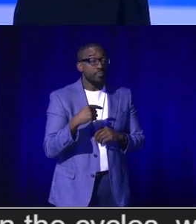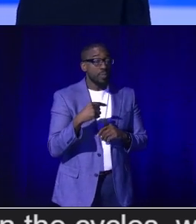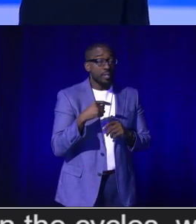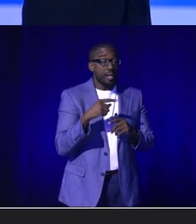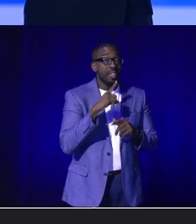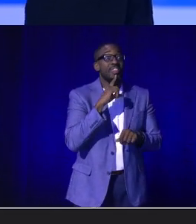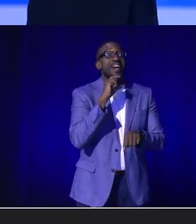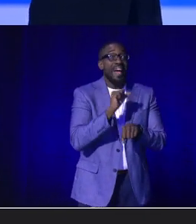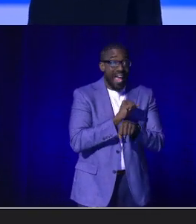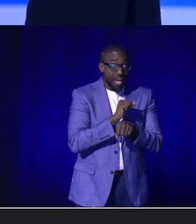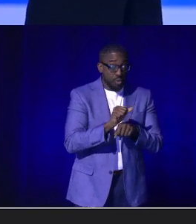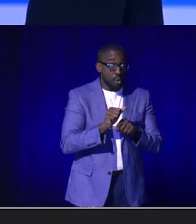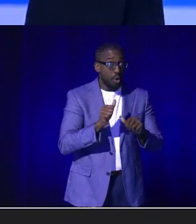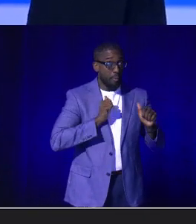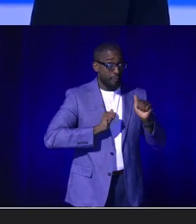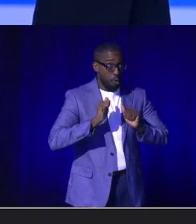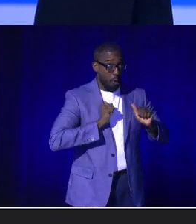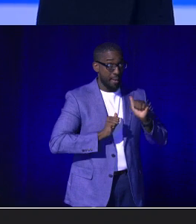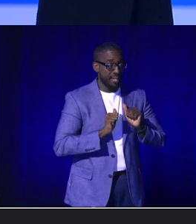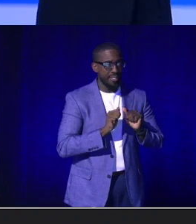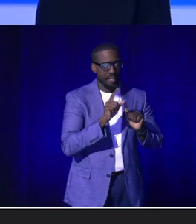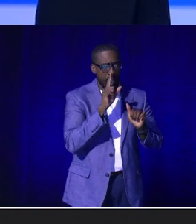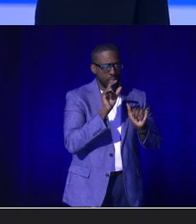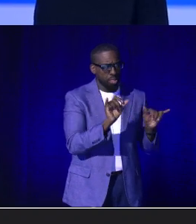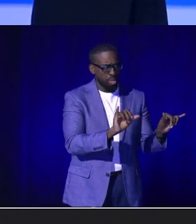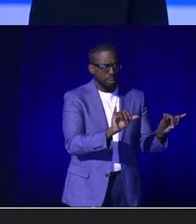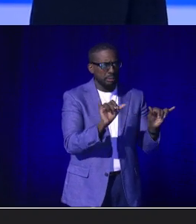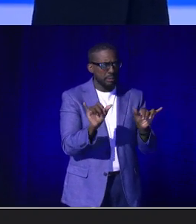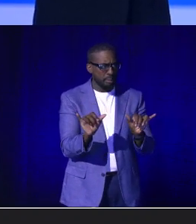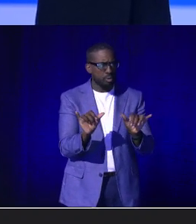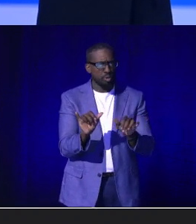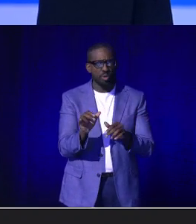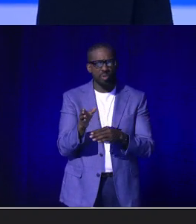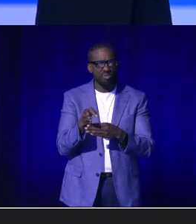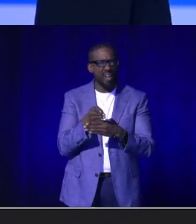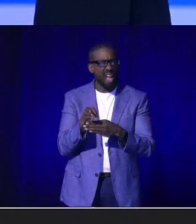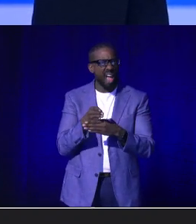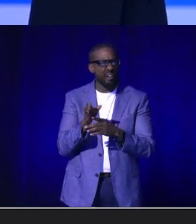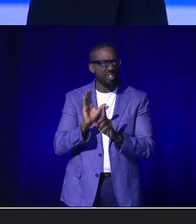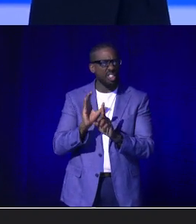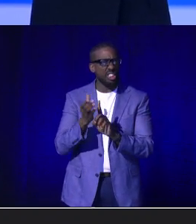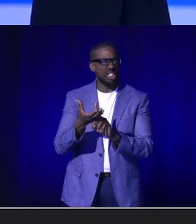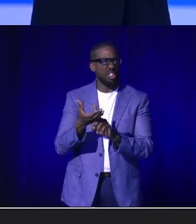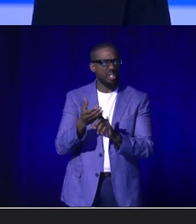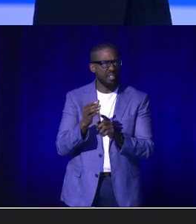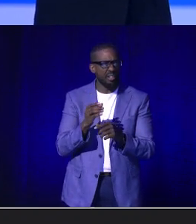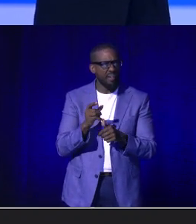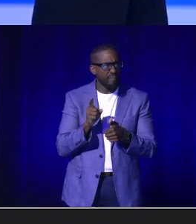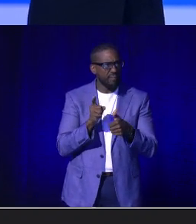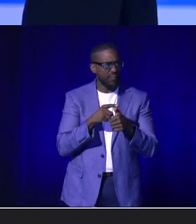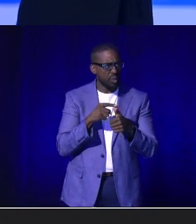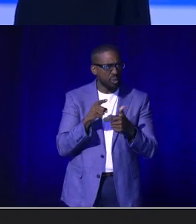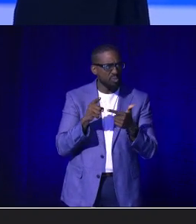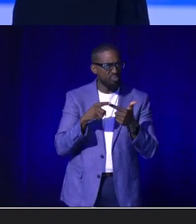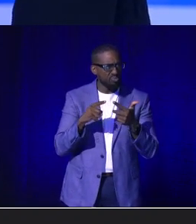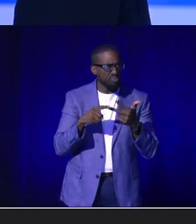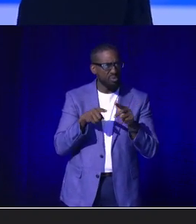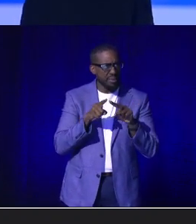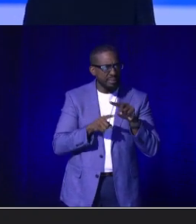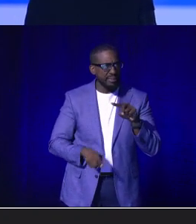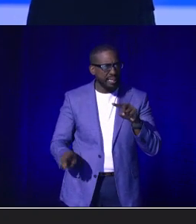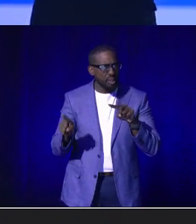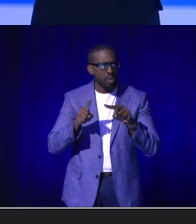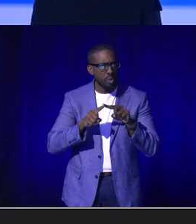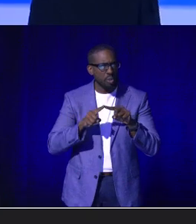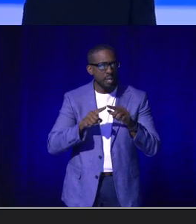actual performance looked very similar to the average condition for the first few cycles. And then we started to observe